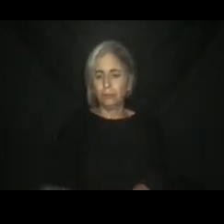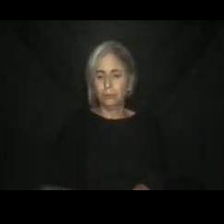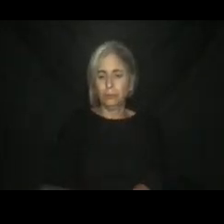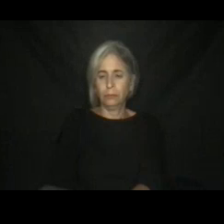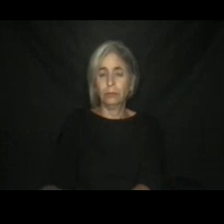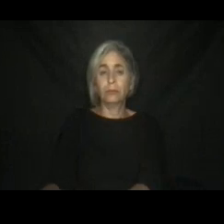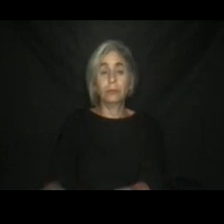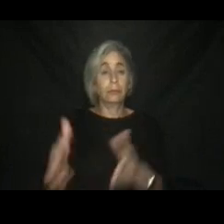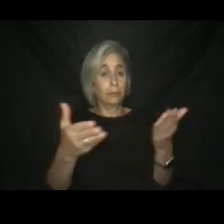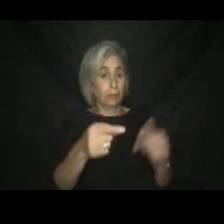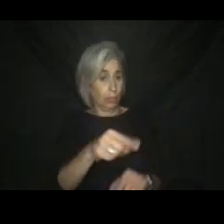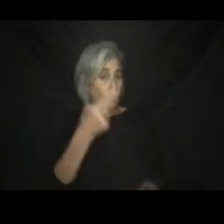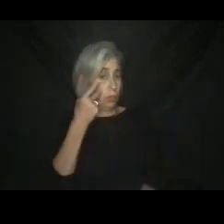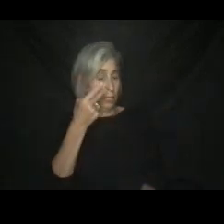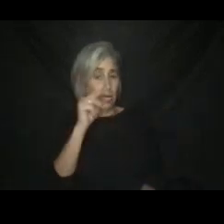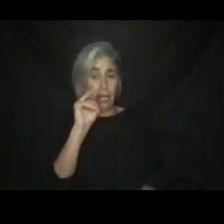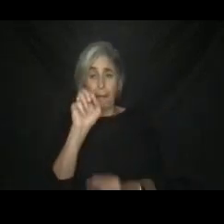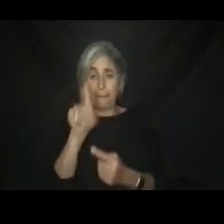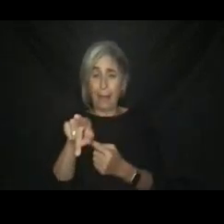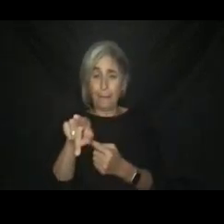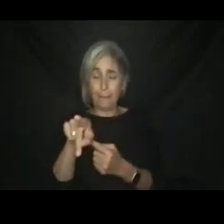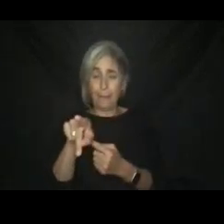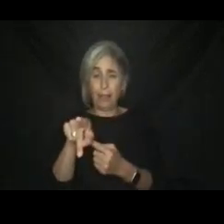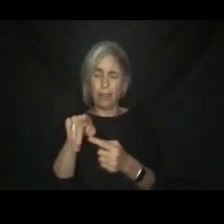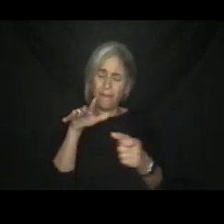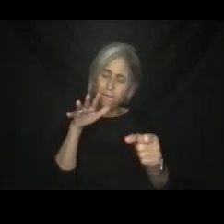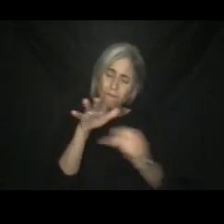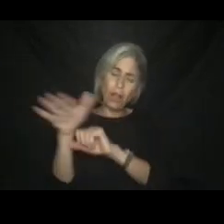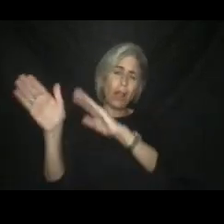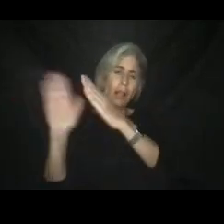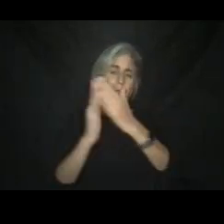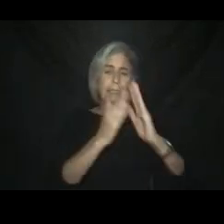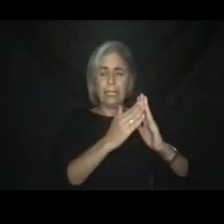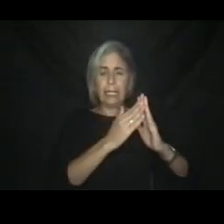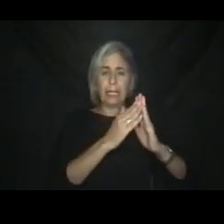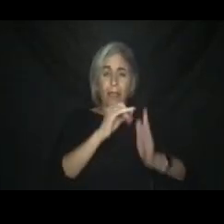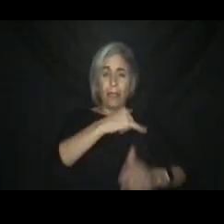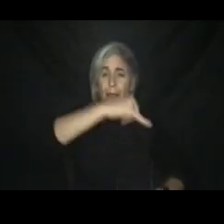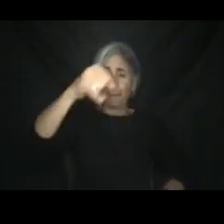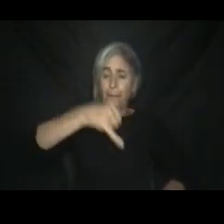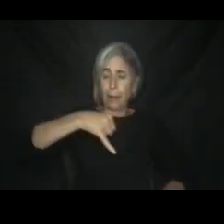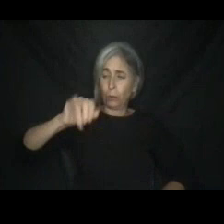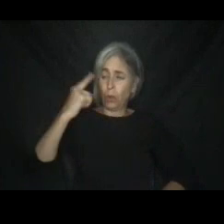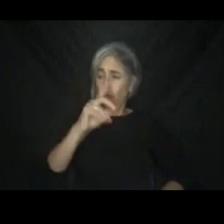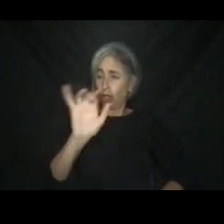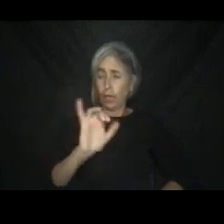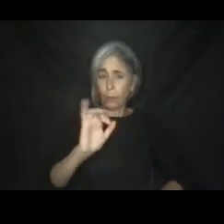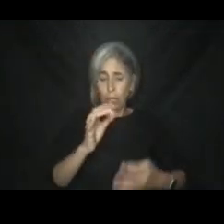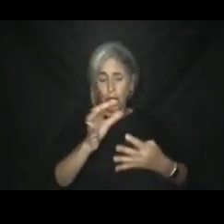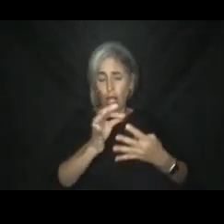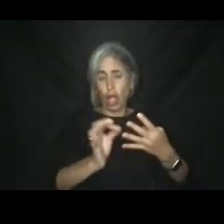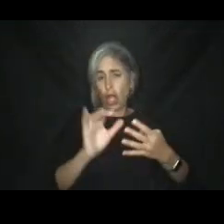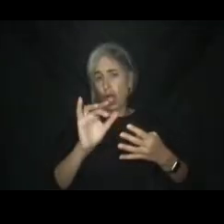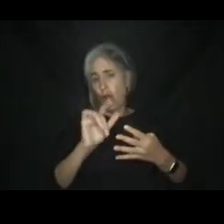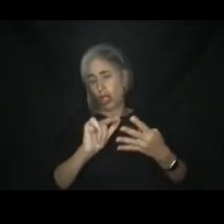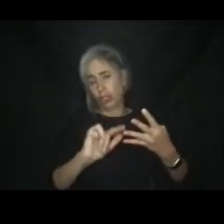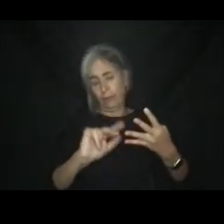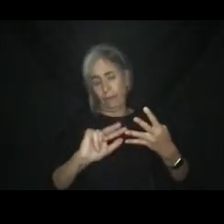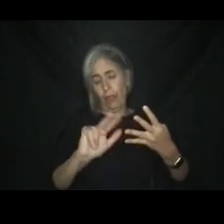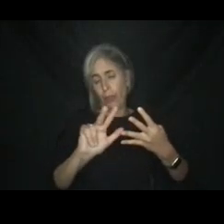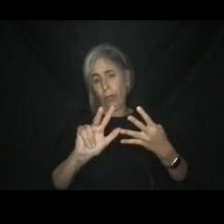Here we see a map of the entire city as to what your boundaries would look like were you to adopt Alternative 3. And if you can go to the